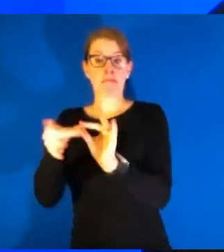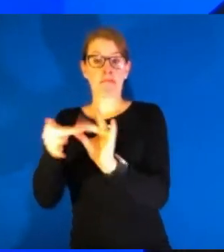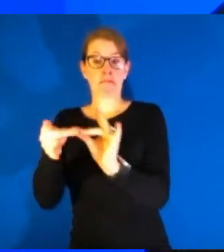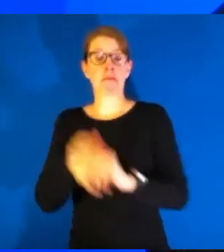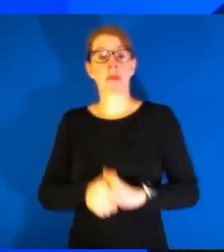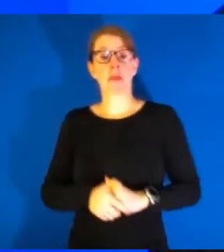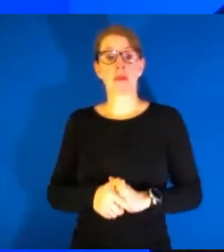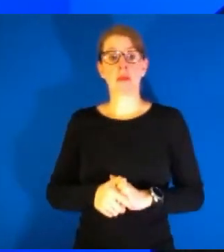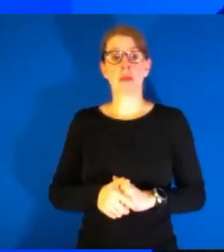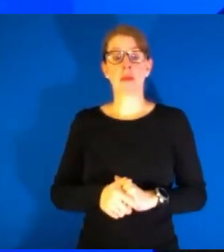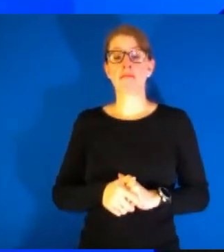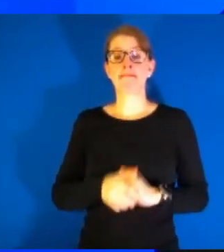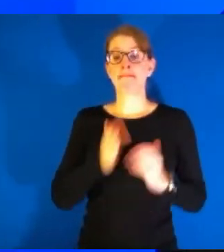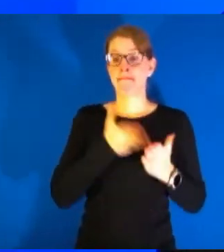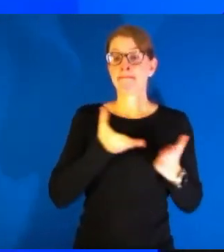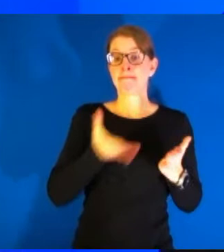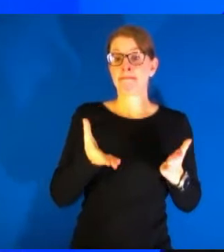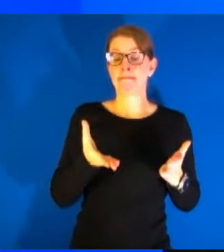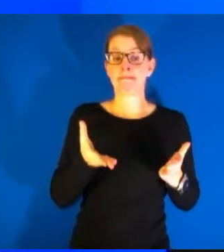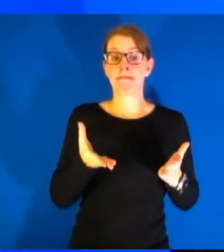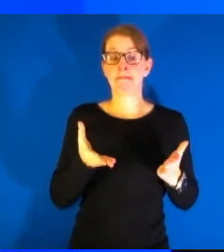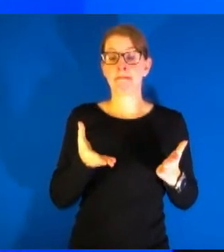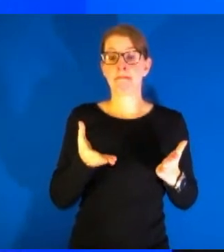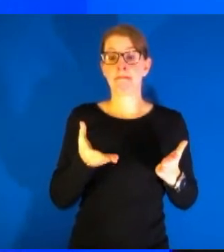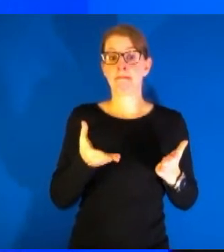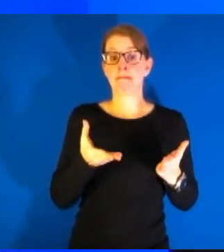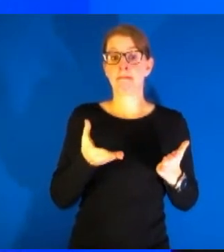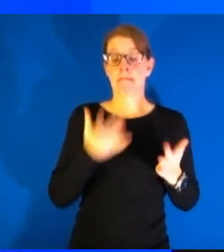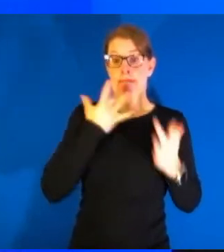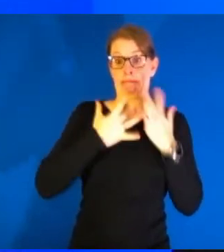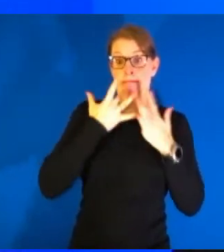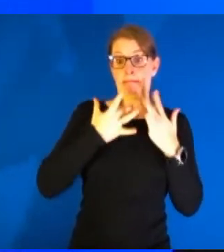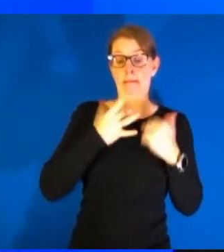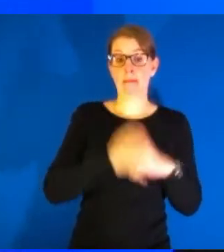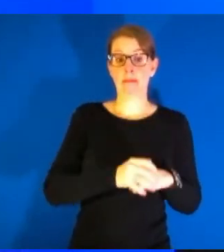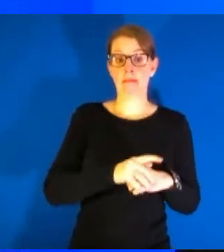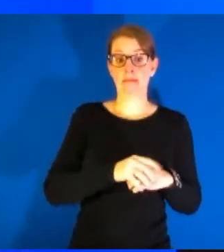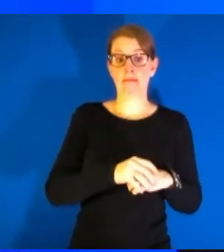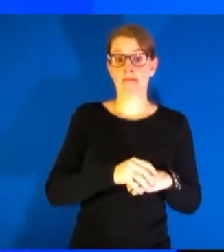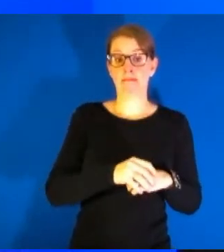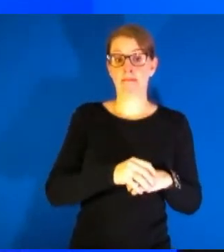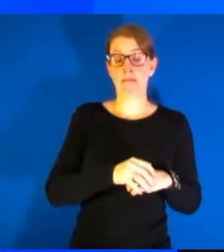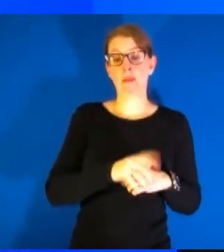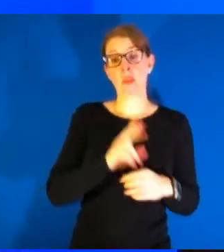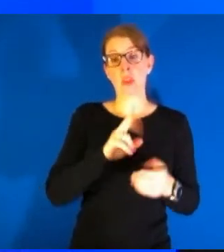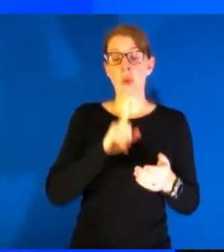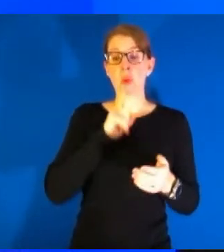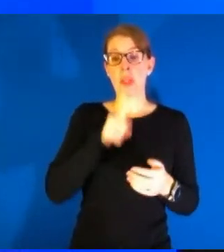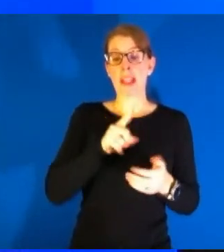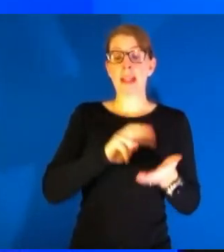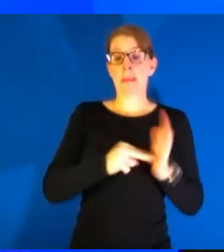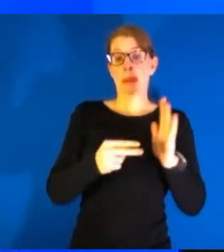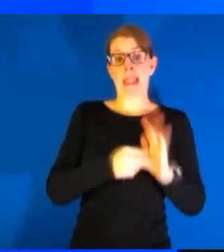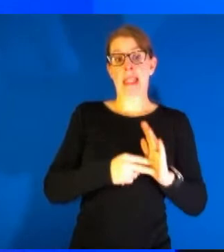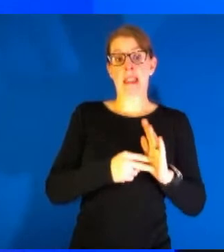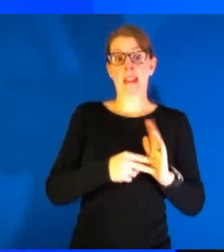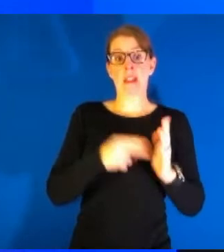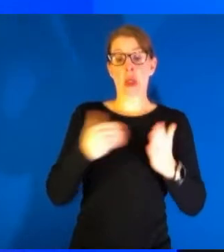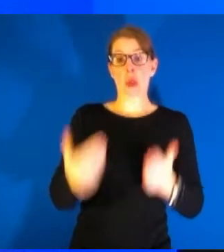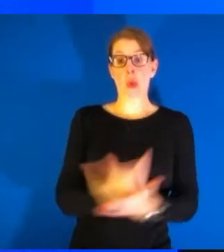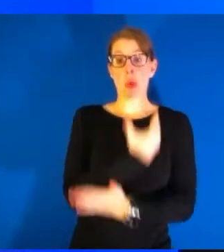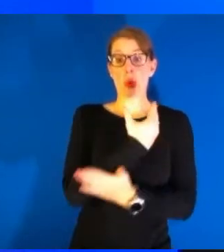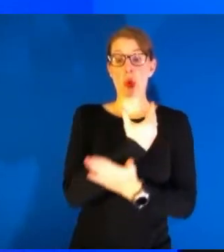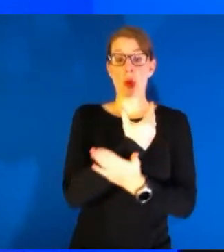the products that are in short supply are really a matter of supply and demand. So they're brand new. They've never